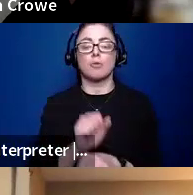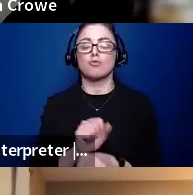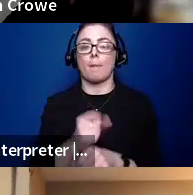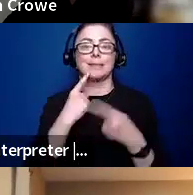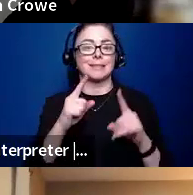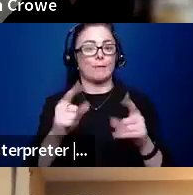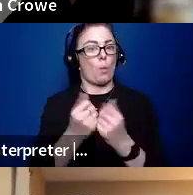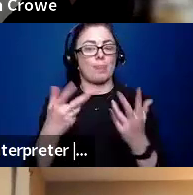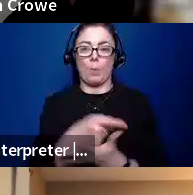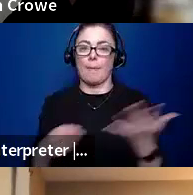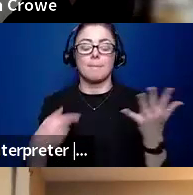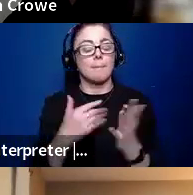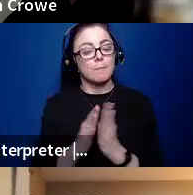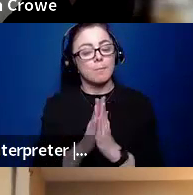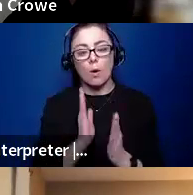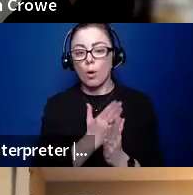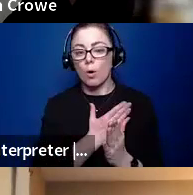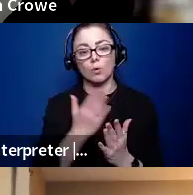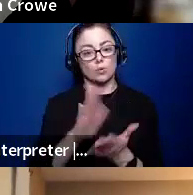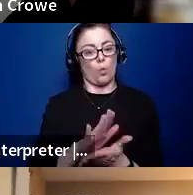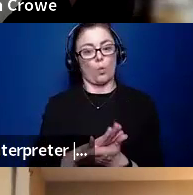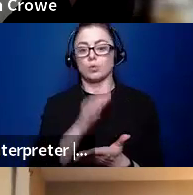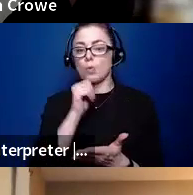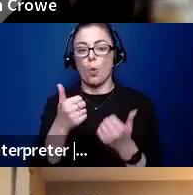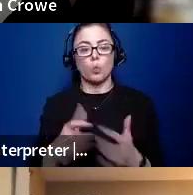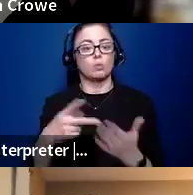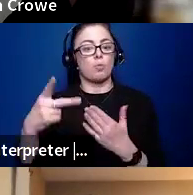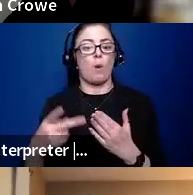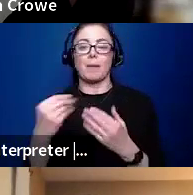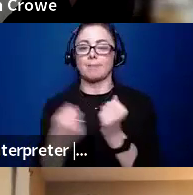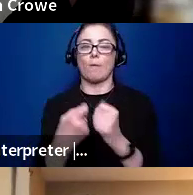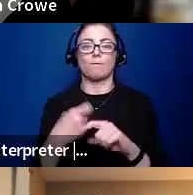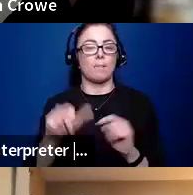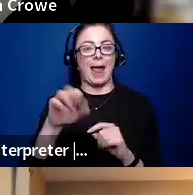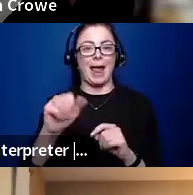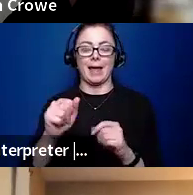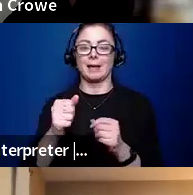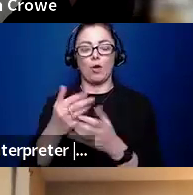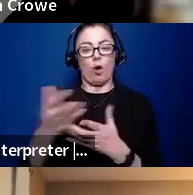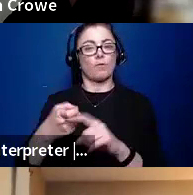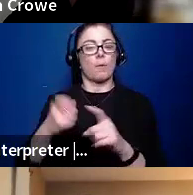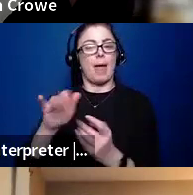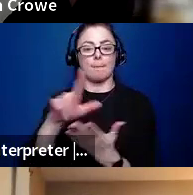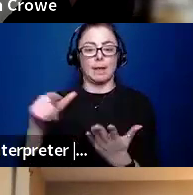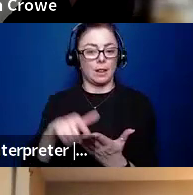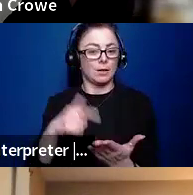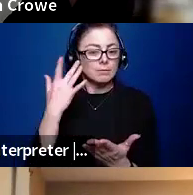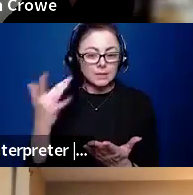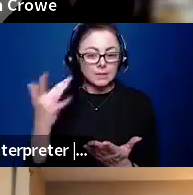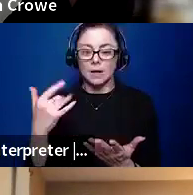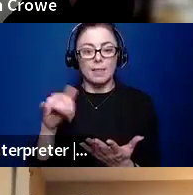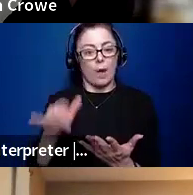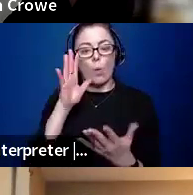lose the programs and support from the AEA in this bill because it will drastically change the way we are able to support students who just learn differently than you and me.